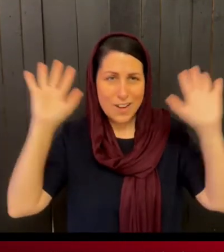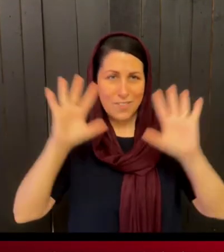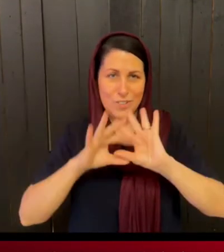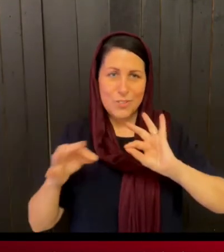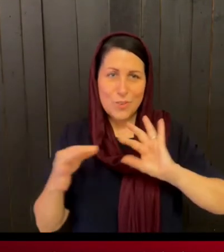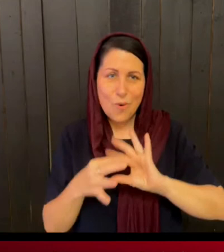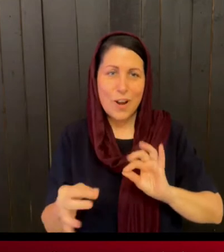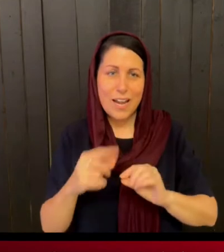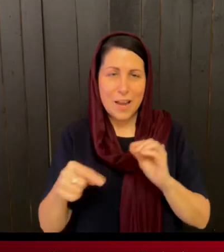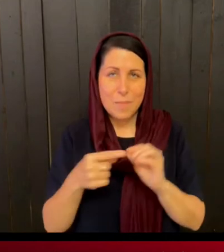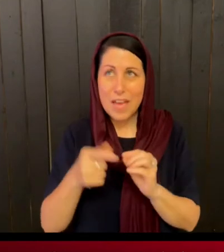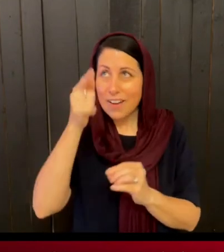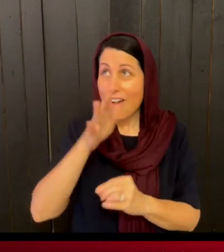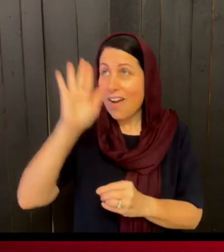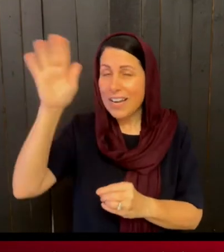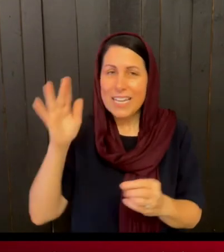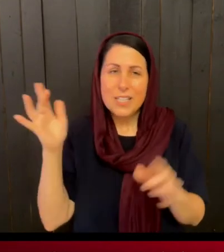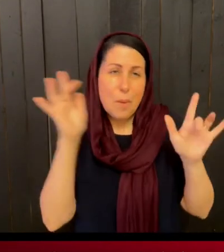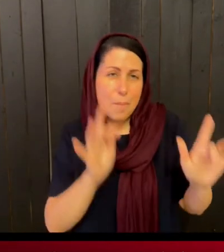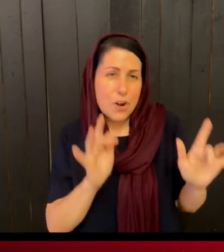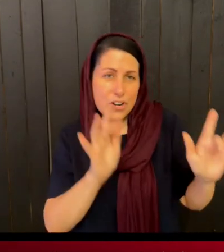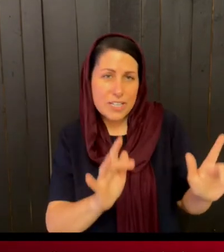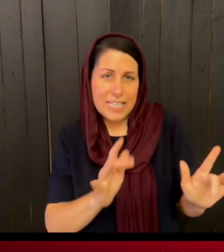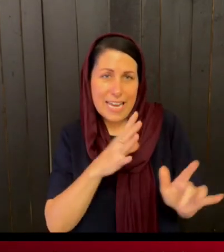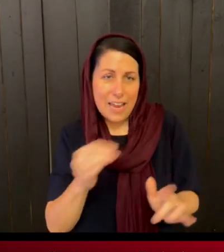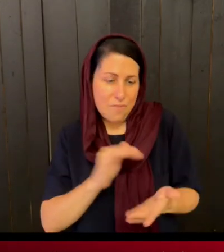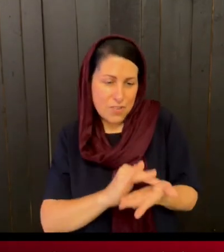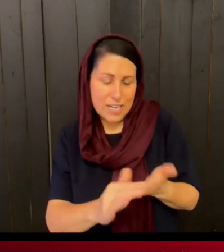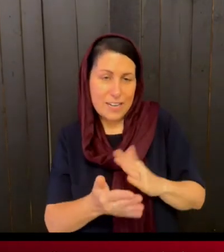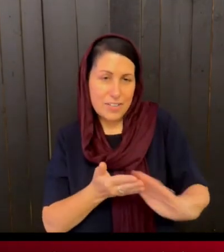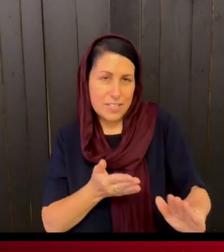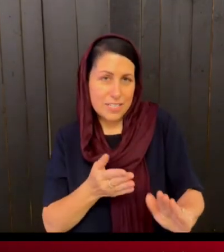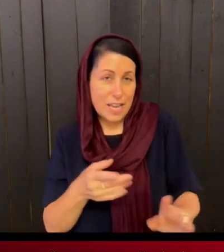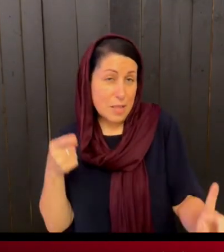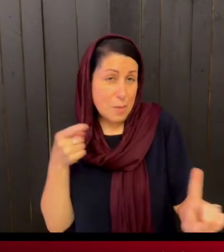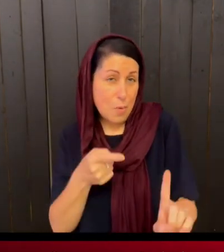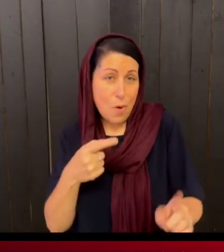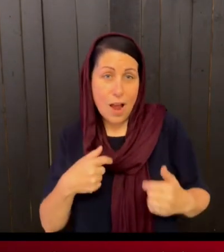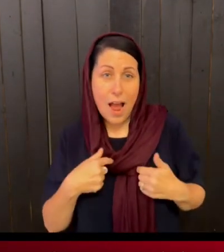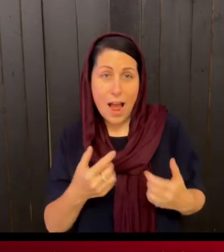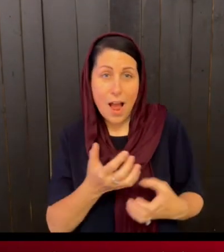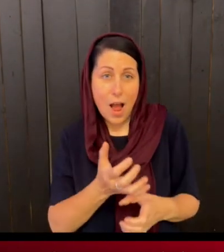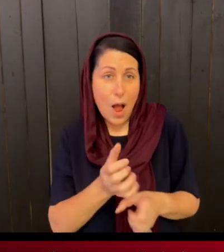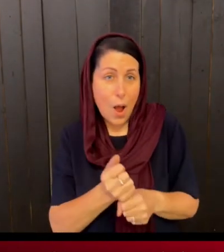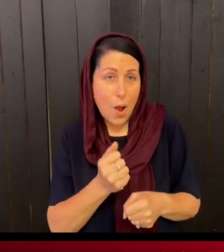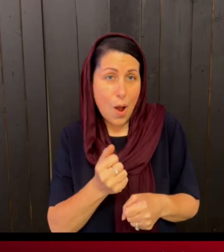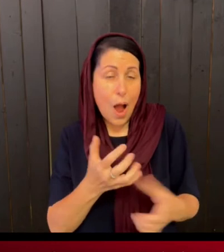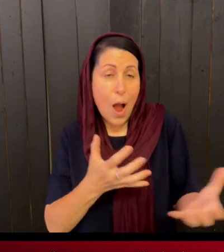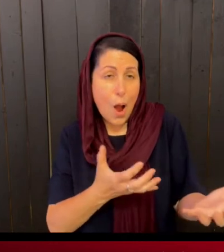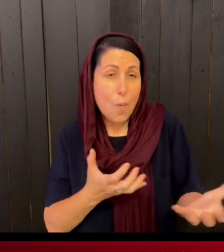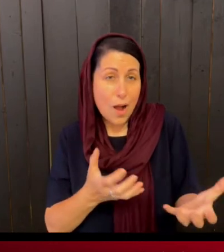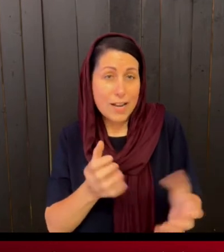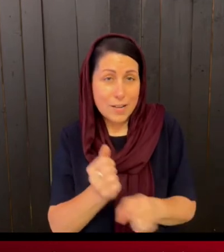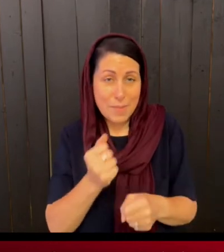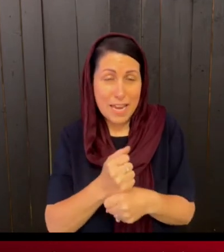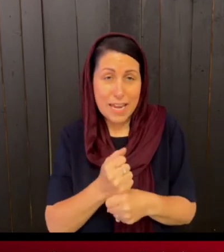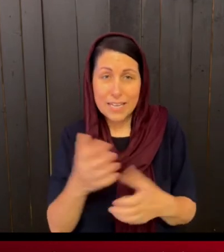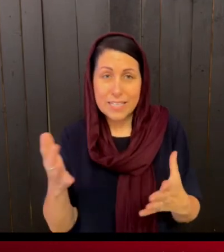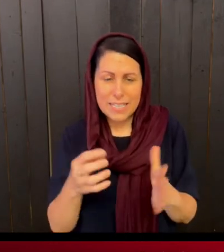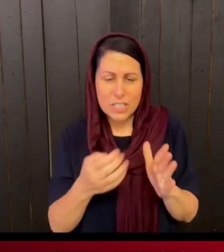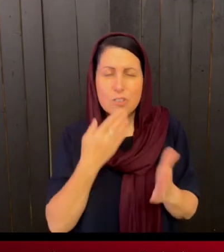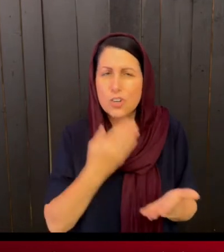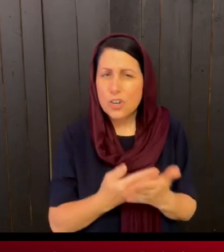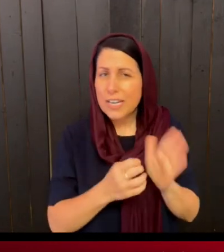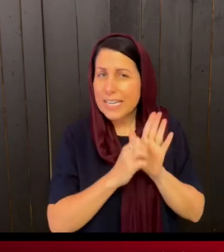and mercy. But the point here that I'd like to make is, I think this is an example, a good example of a